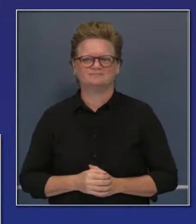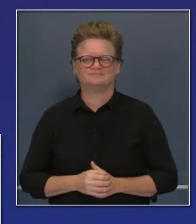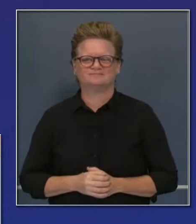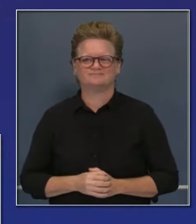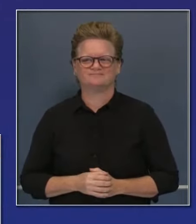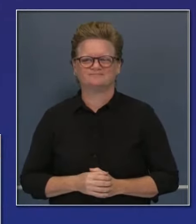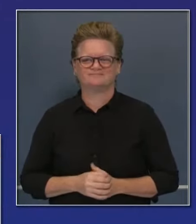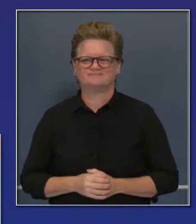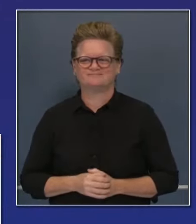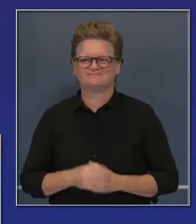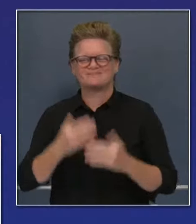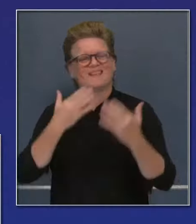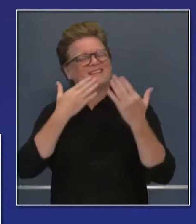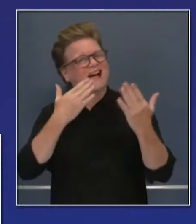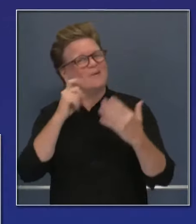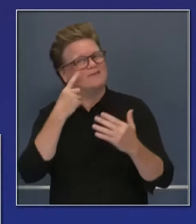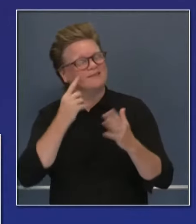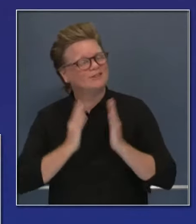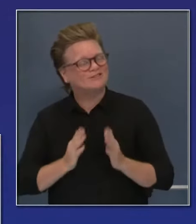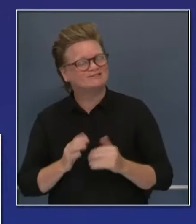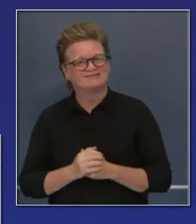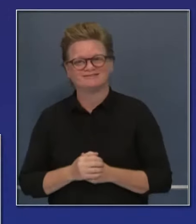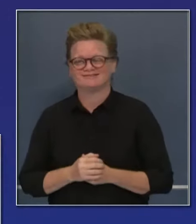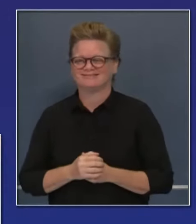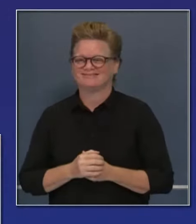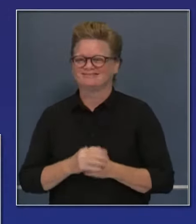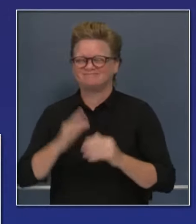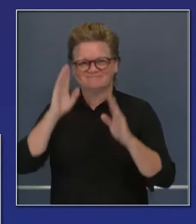Thank you, Governor, and good